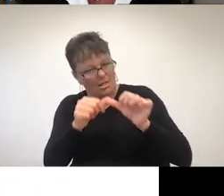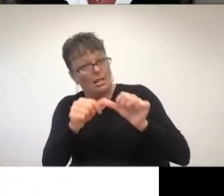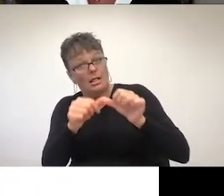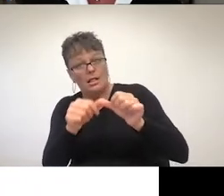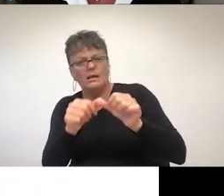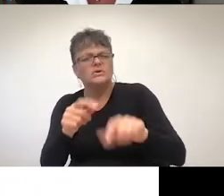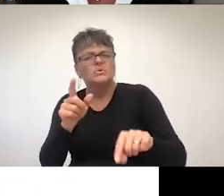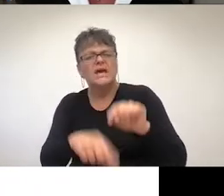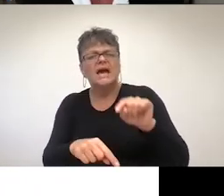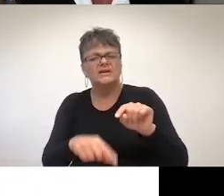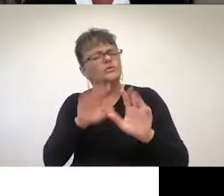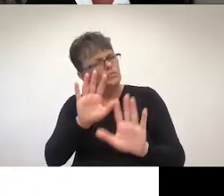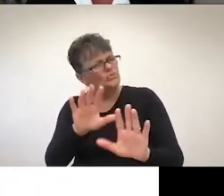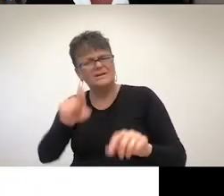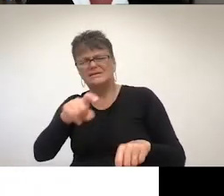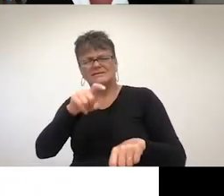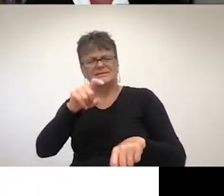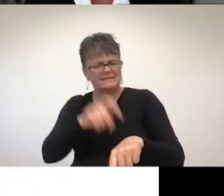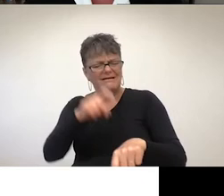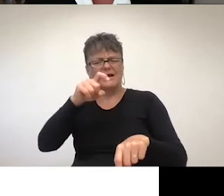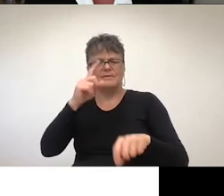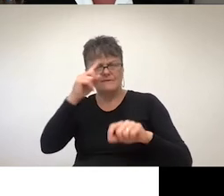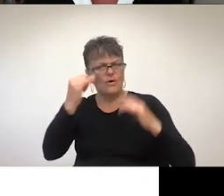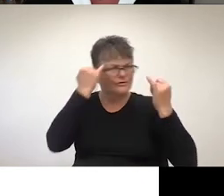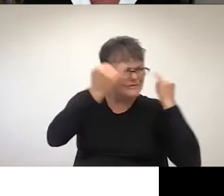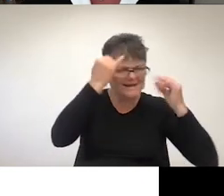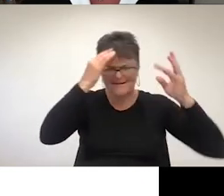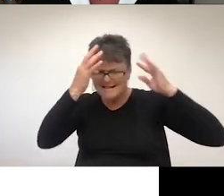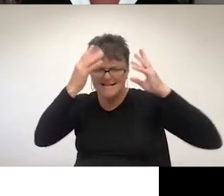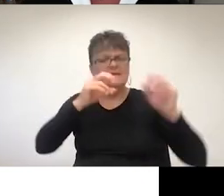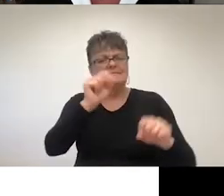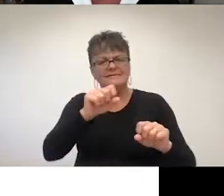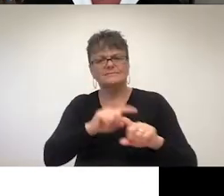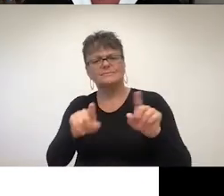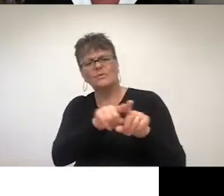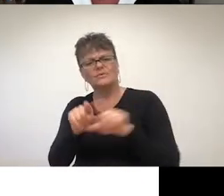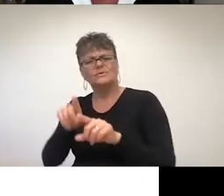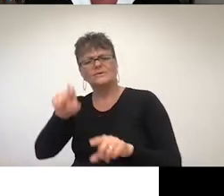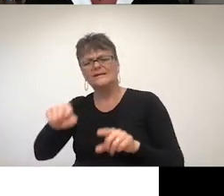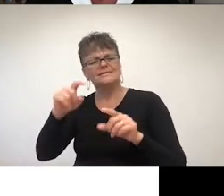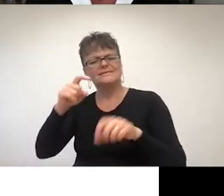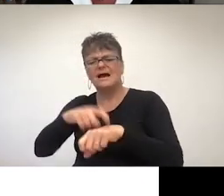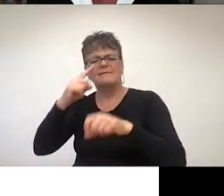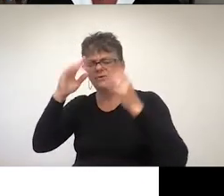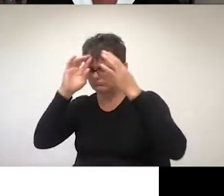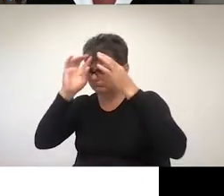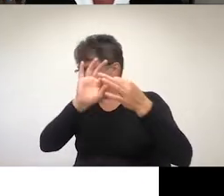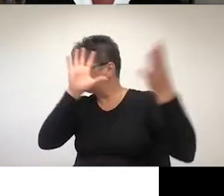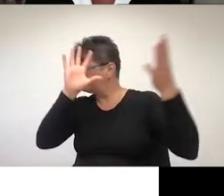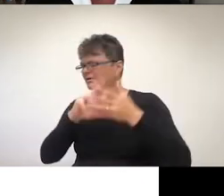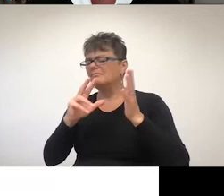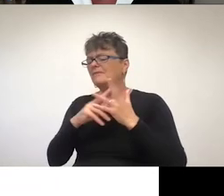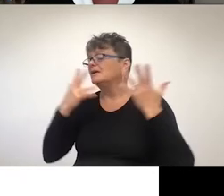but also carve out time for mind wandering in exactly the ways that we were talking about earlier: yoga, painting, walks,